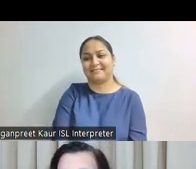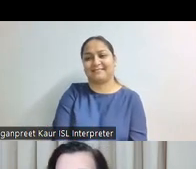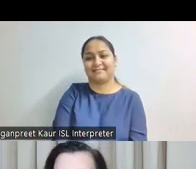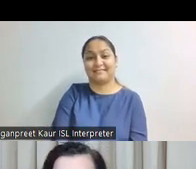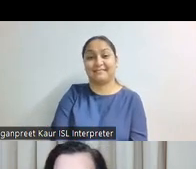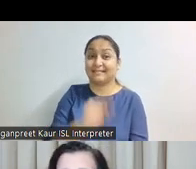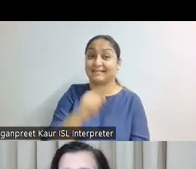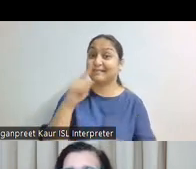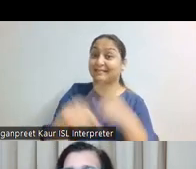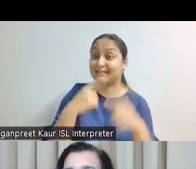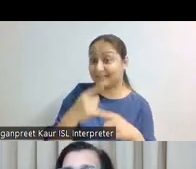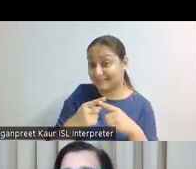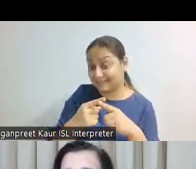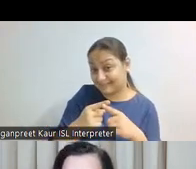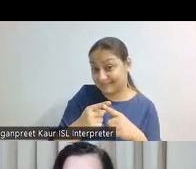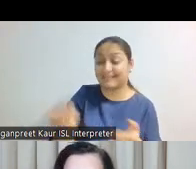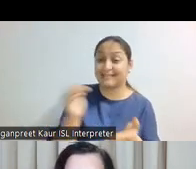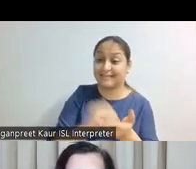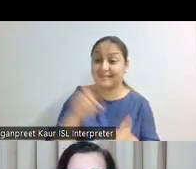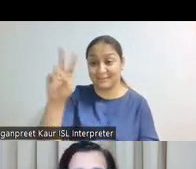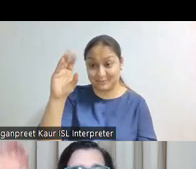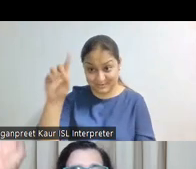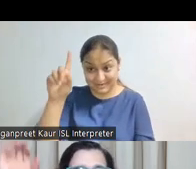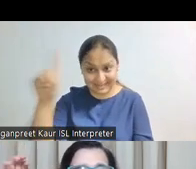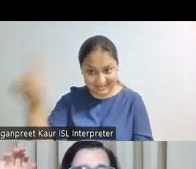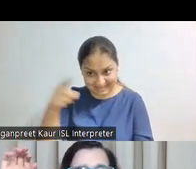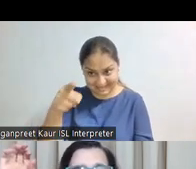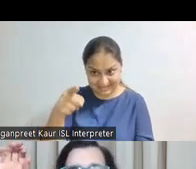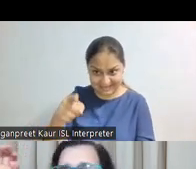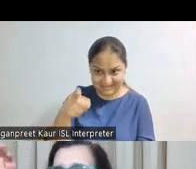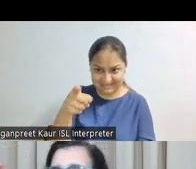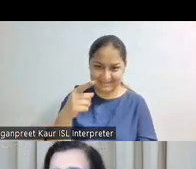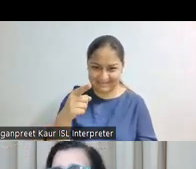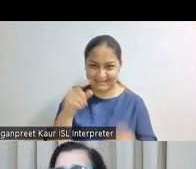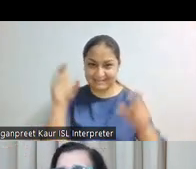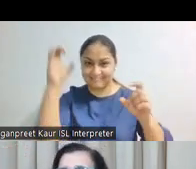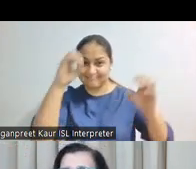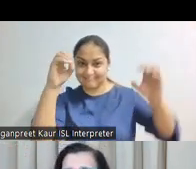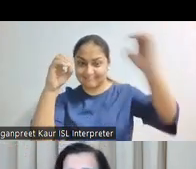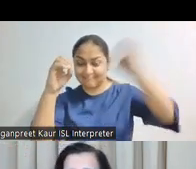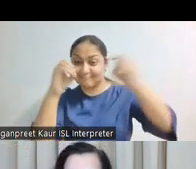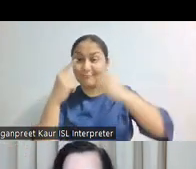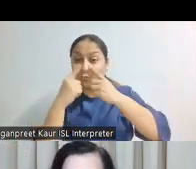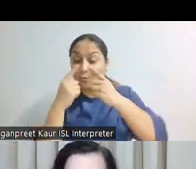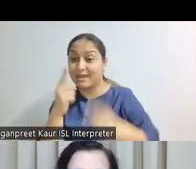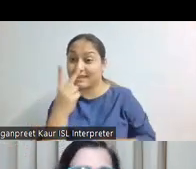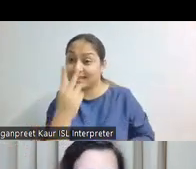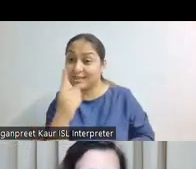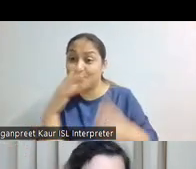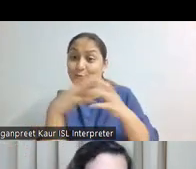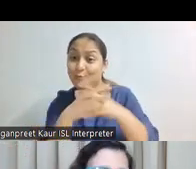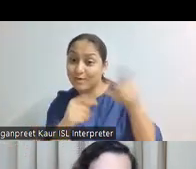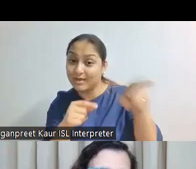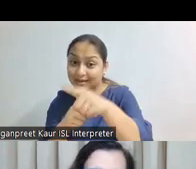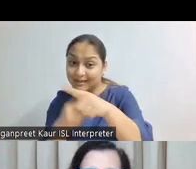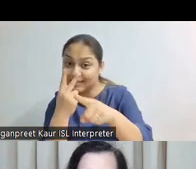In the also conference in 2011, I'm showing the two single women in the room. And again, you can see